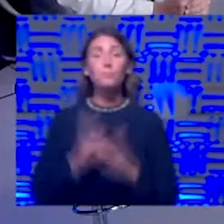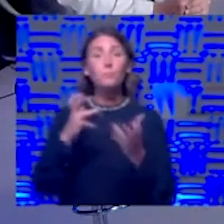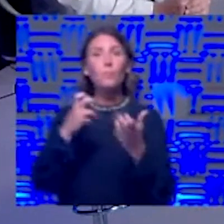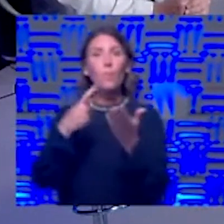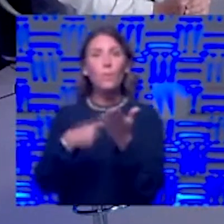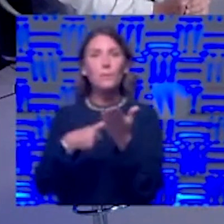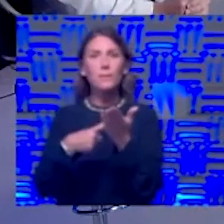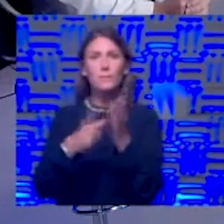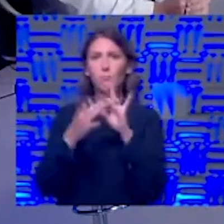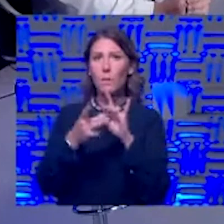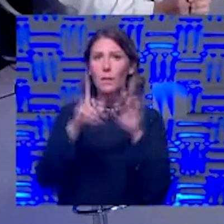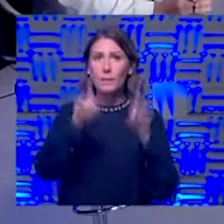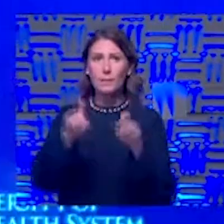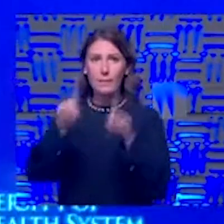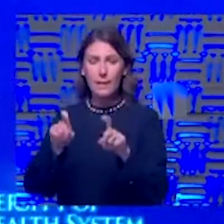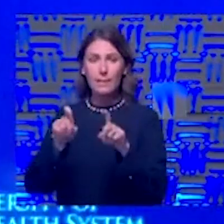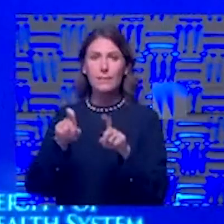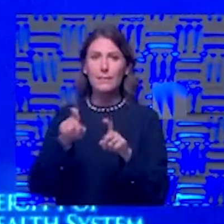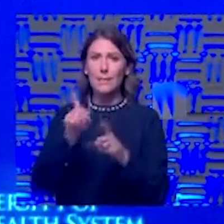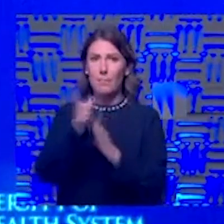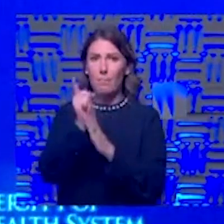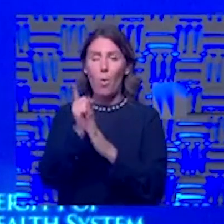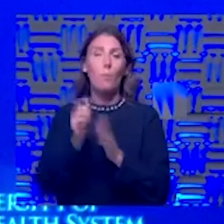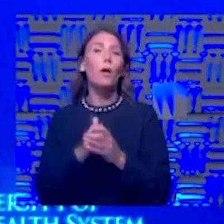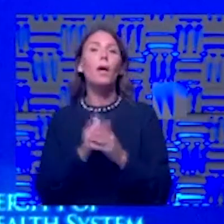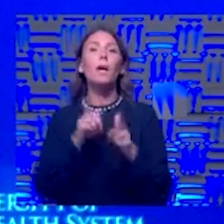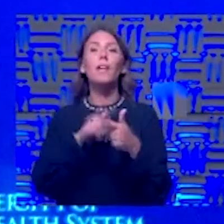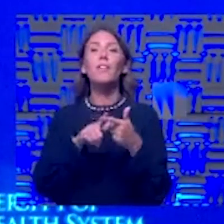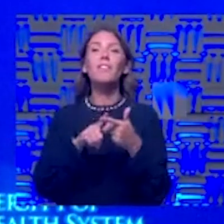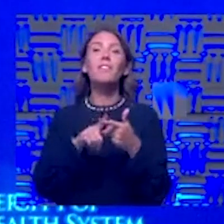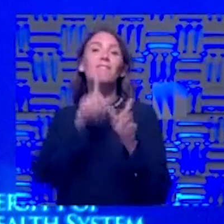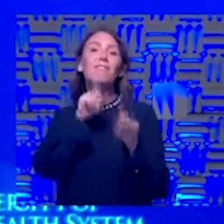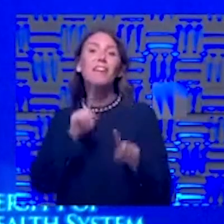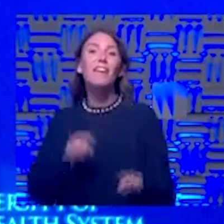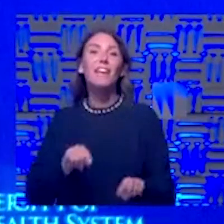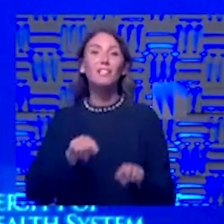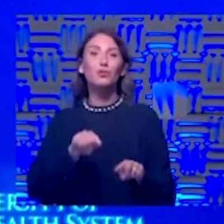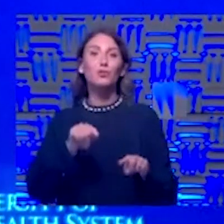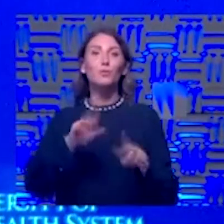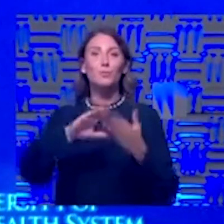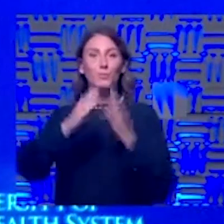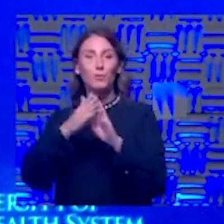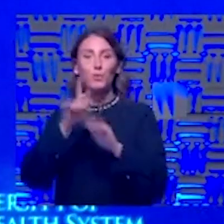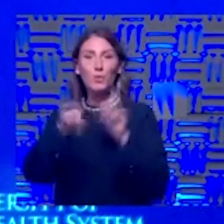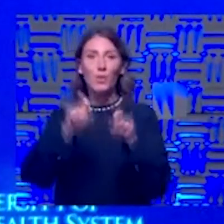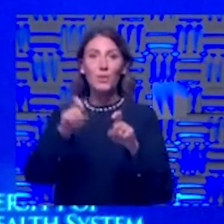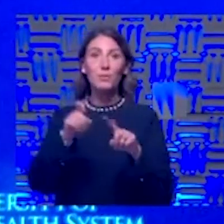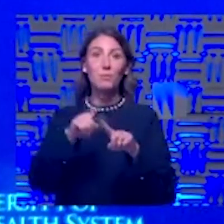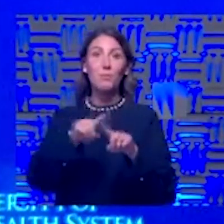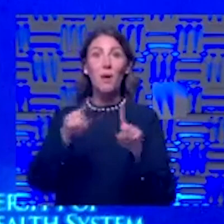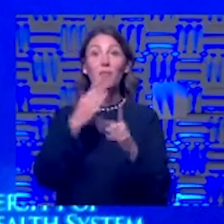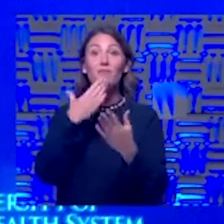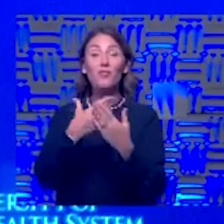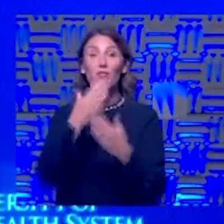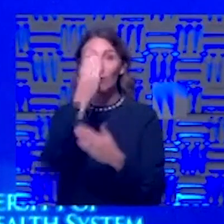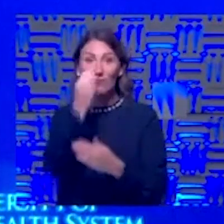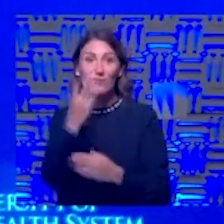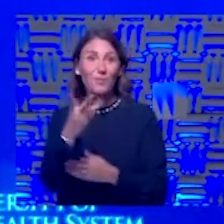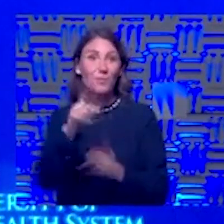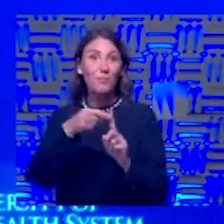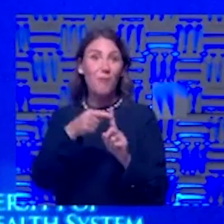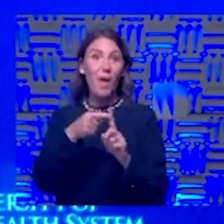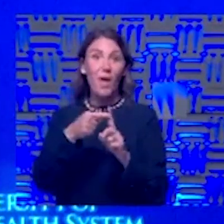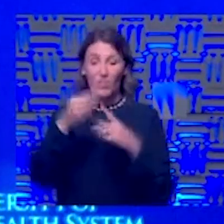talk a little bit about testing, Dr. Wild, here in just a moment, get to some media questions and viewer questions, but I do have some good news about the blood drive last week. So okay. We knew that